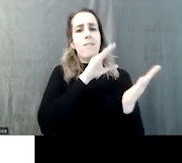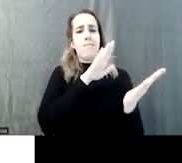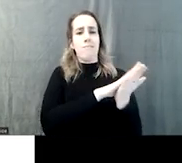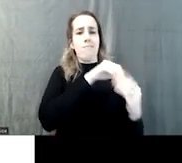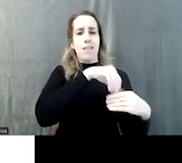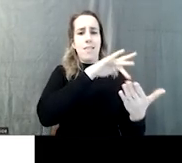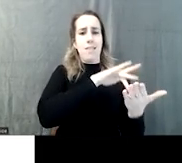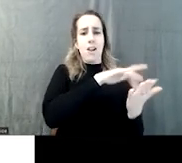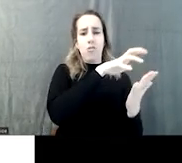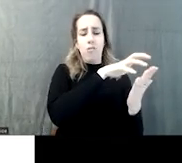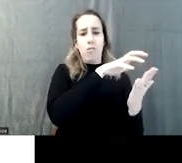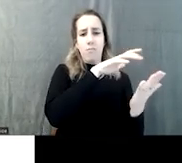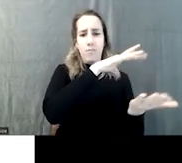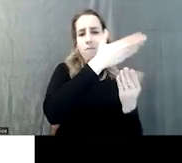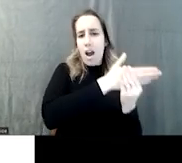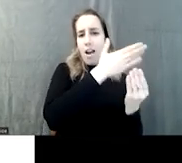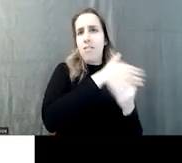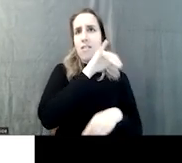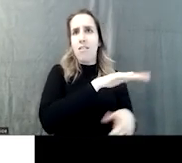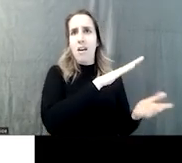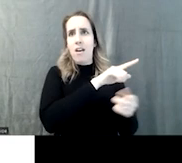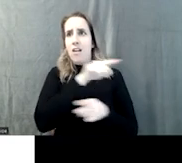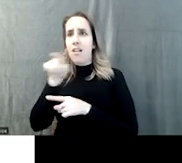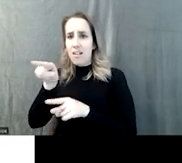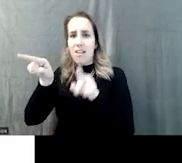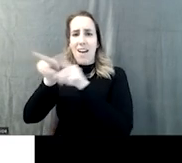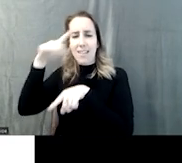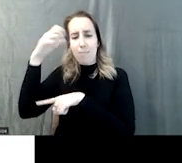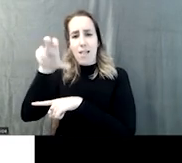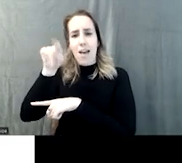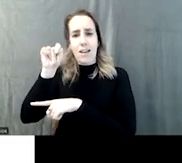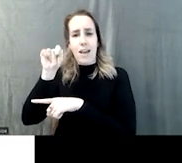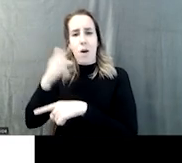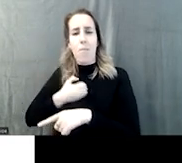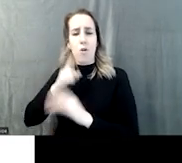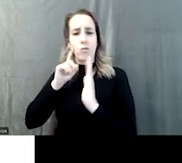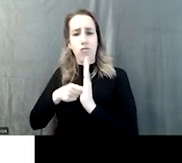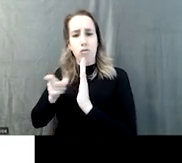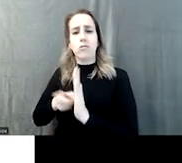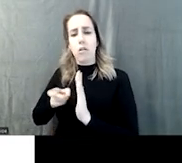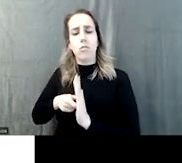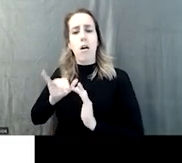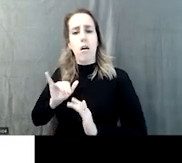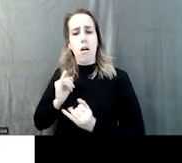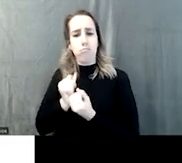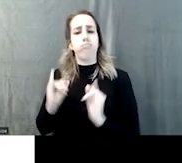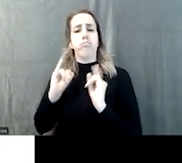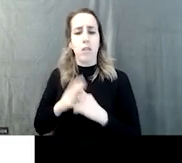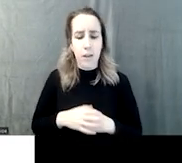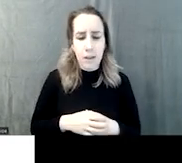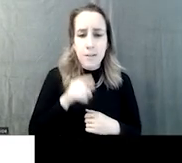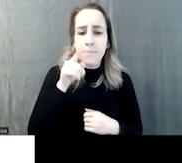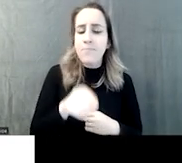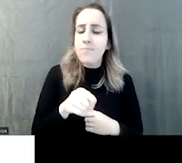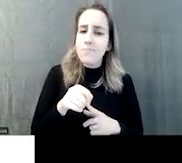revealed those things. And so I think another thing to understand is I guess my framework or methodology